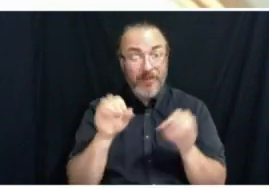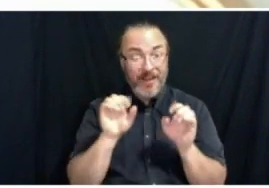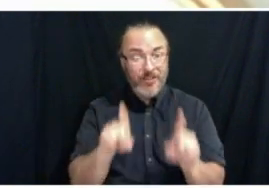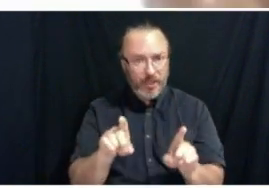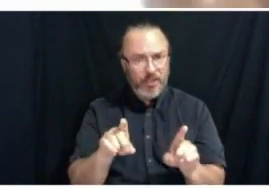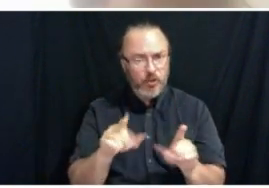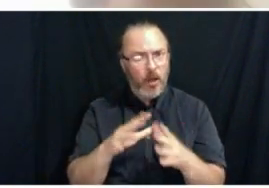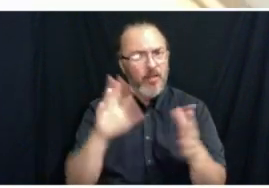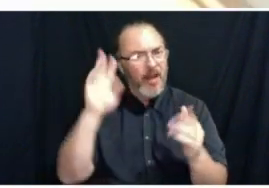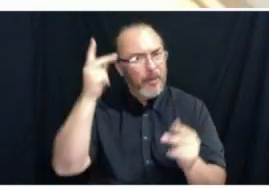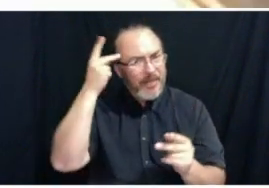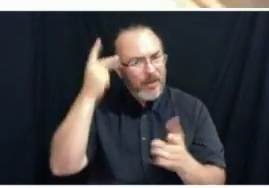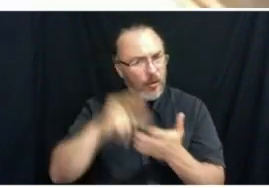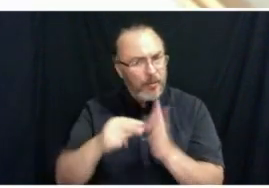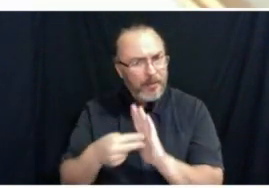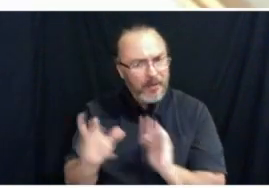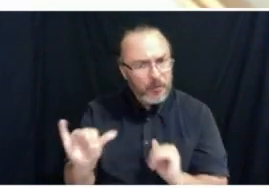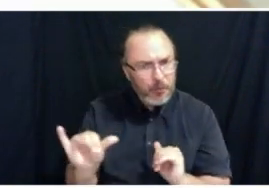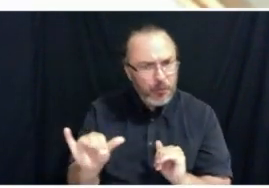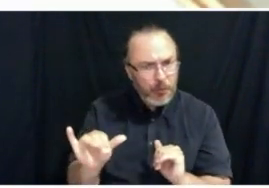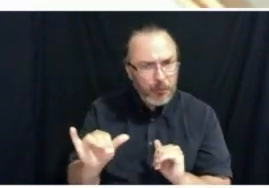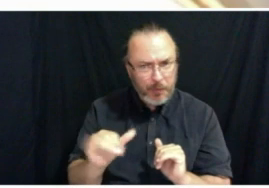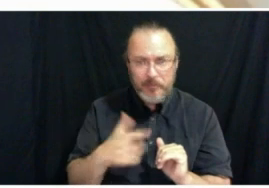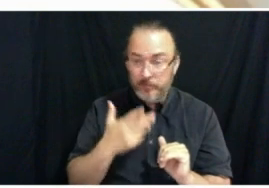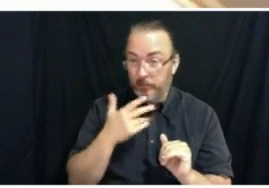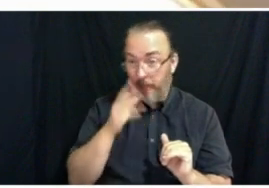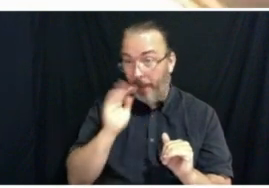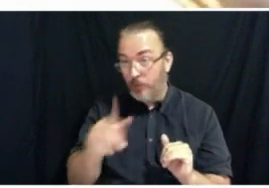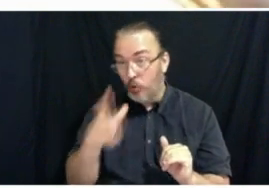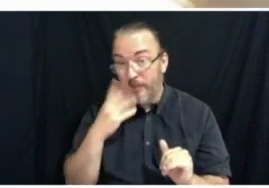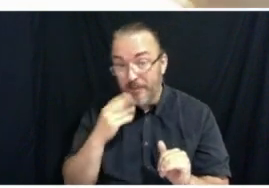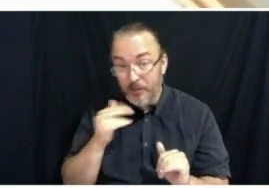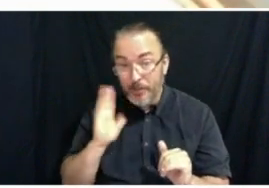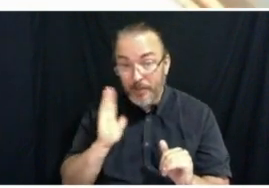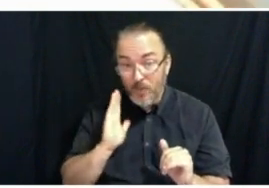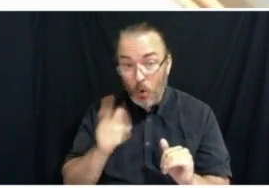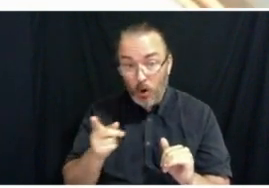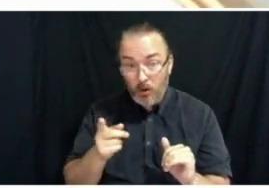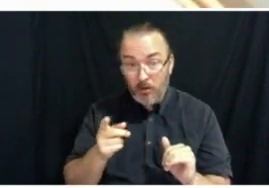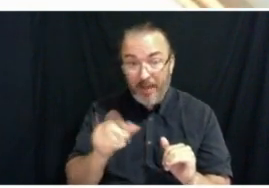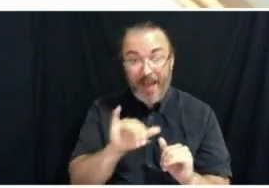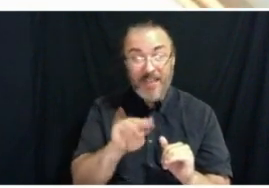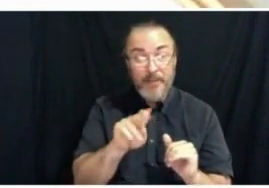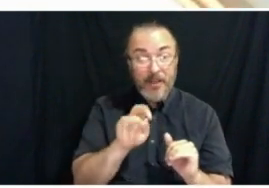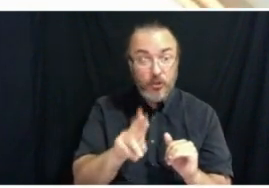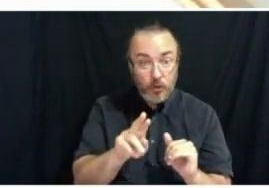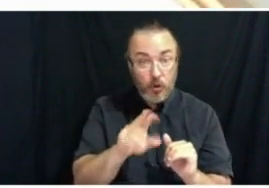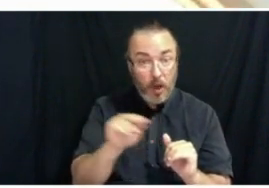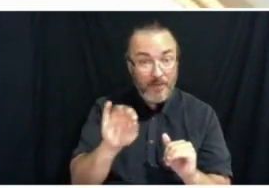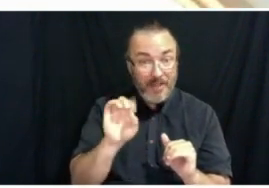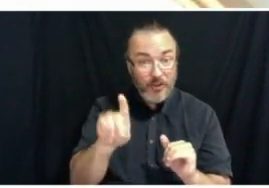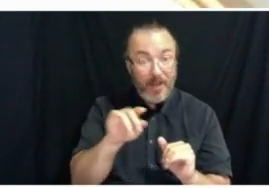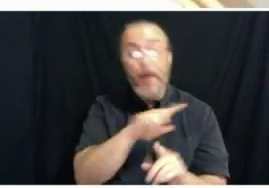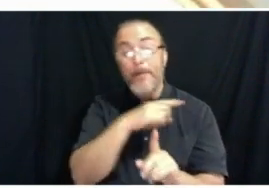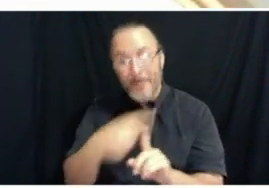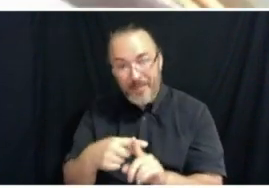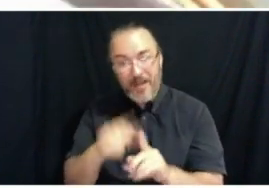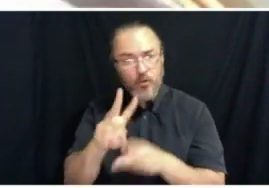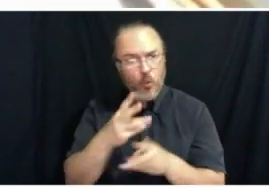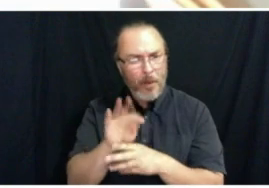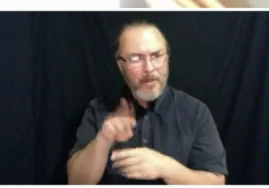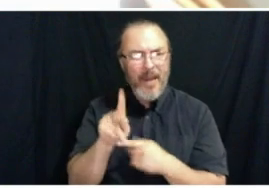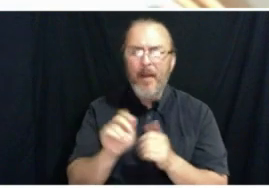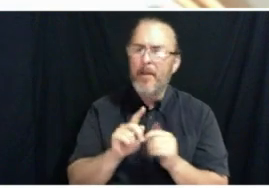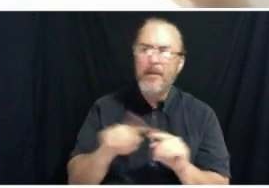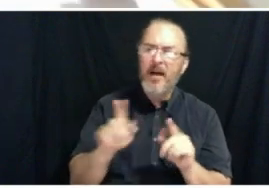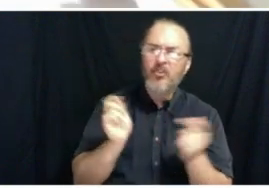and I'm sure you saw that as Minister of Education in Peru, as well as at the World Bank. What has to change? Like, what has to change